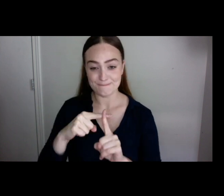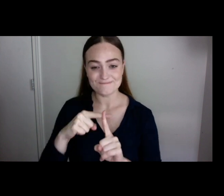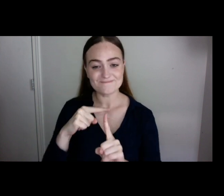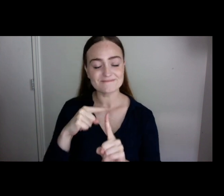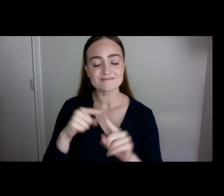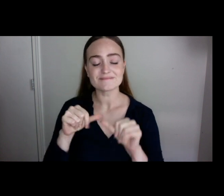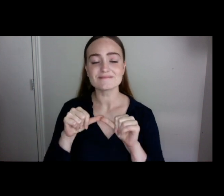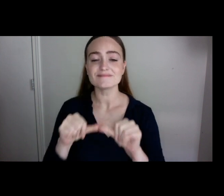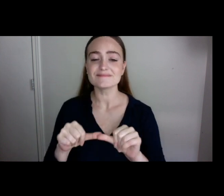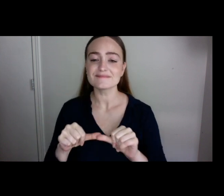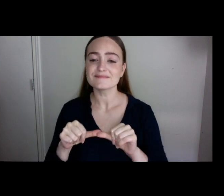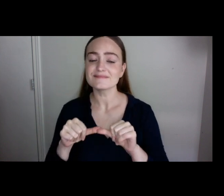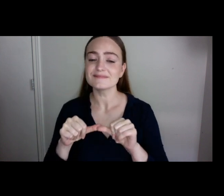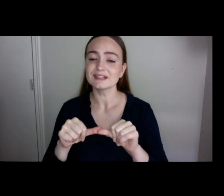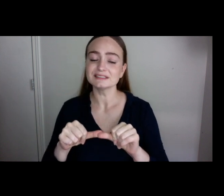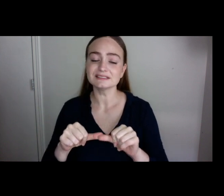I do not notice the